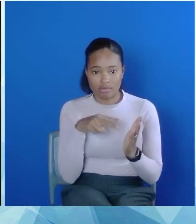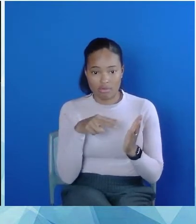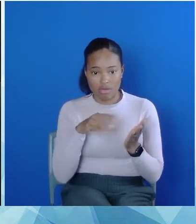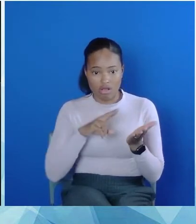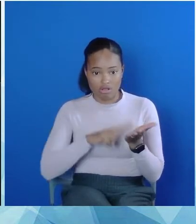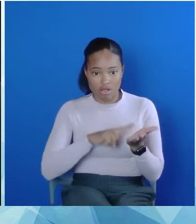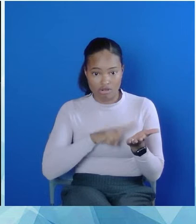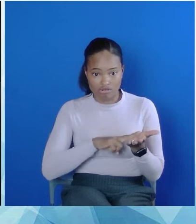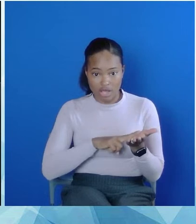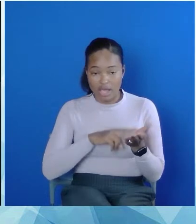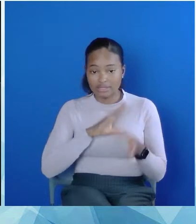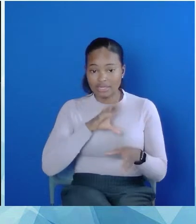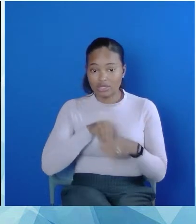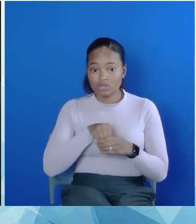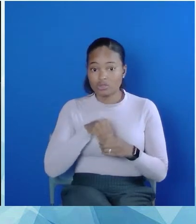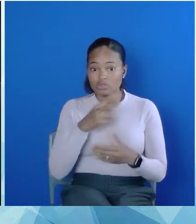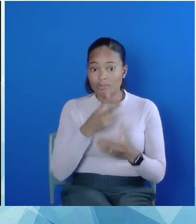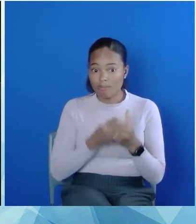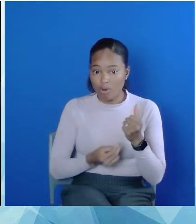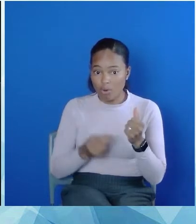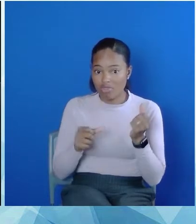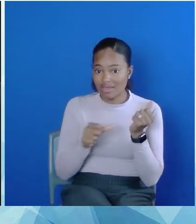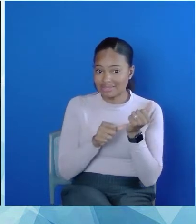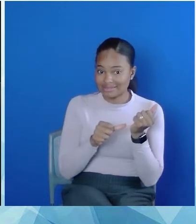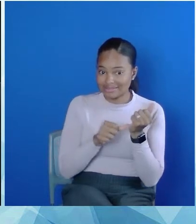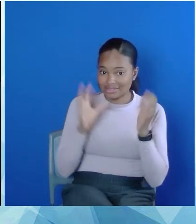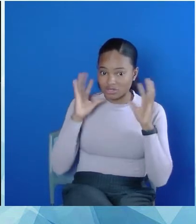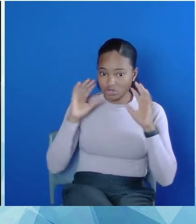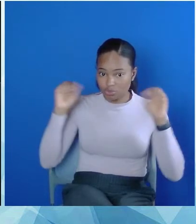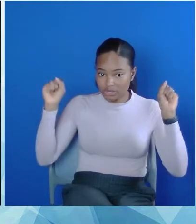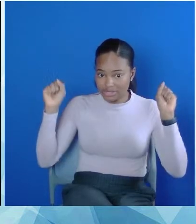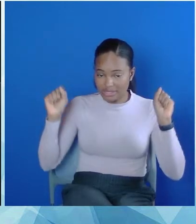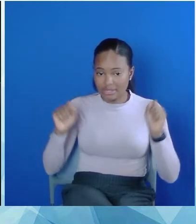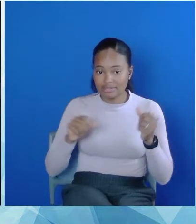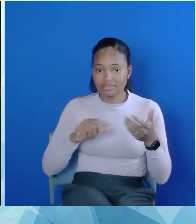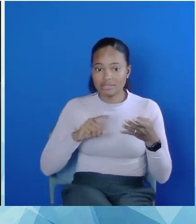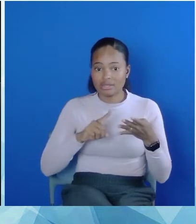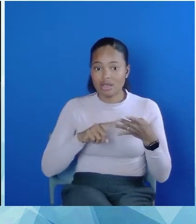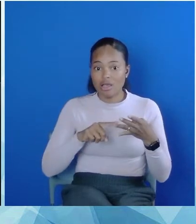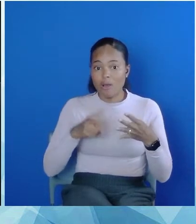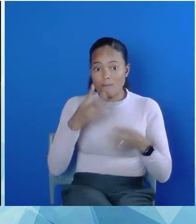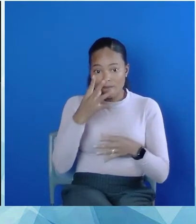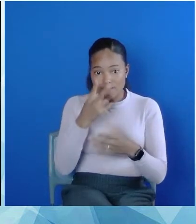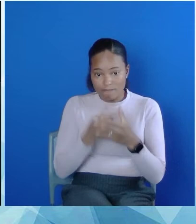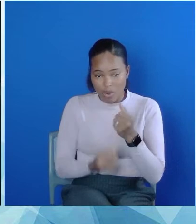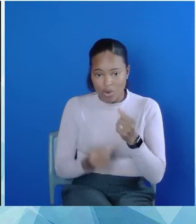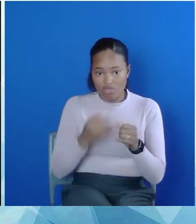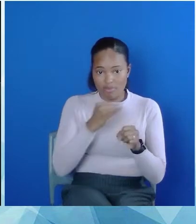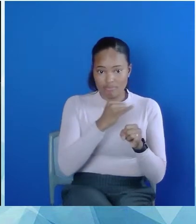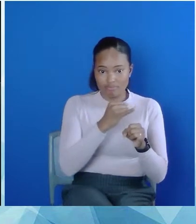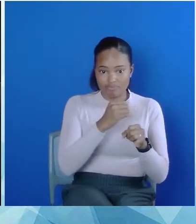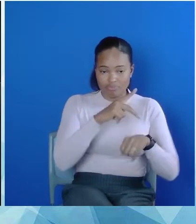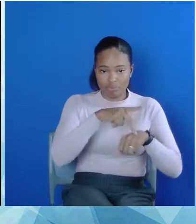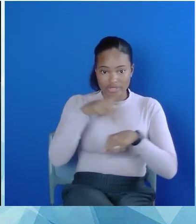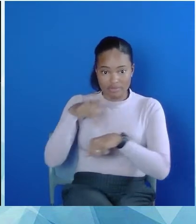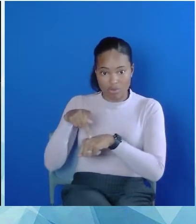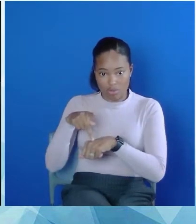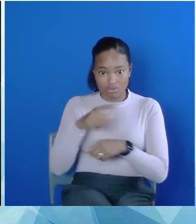includes both assistant superintendents, it includes the principals of both campuses, and the directors of our